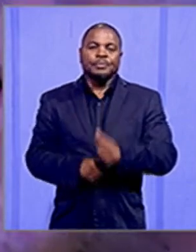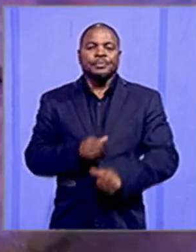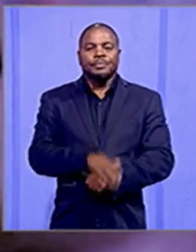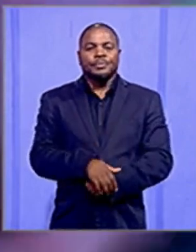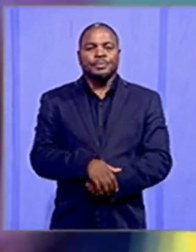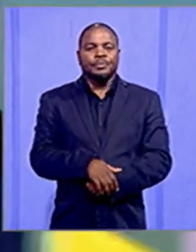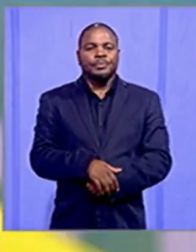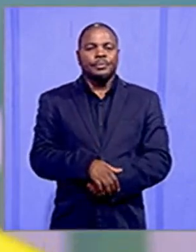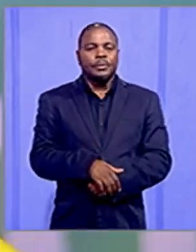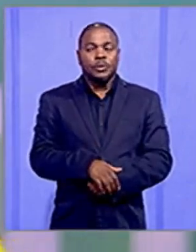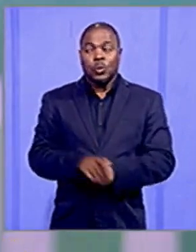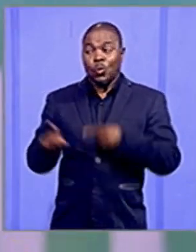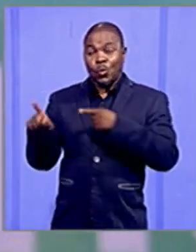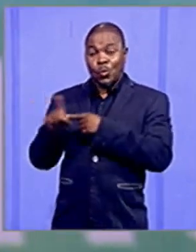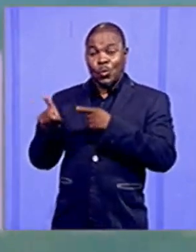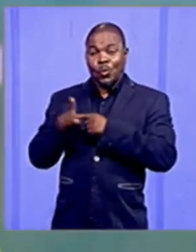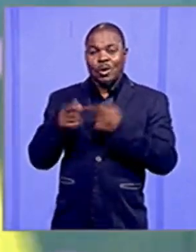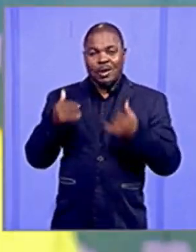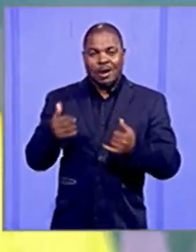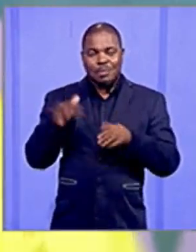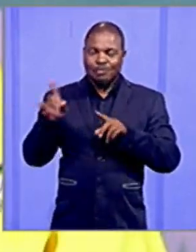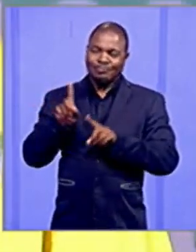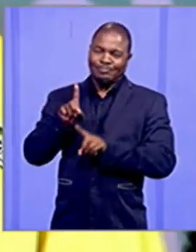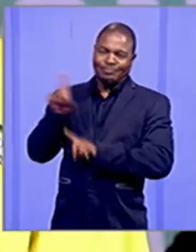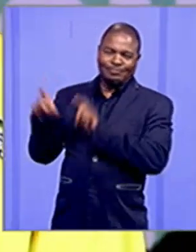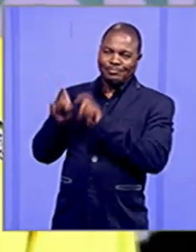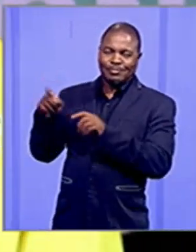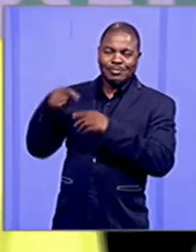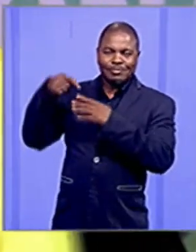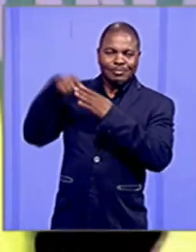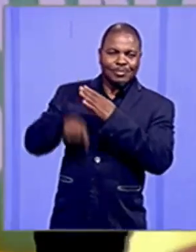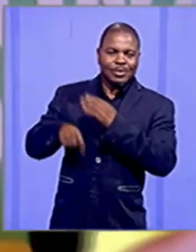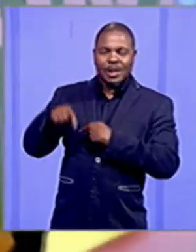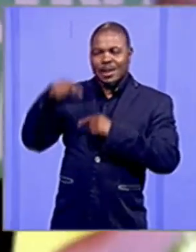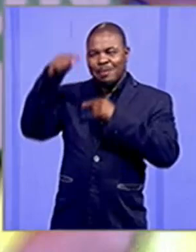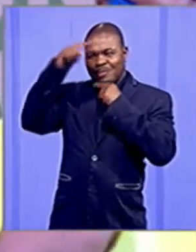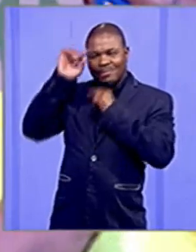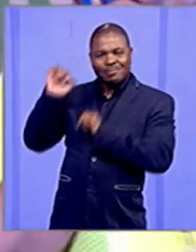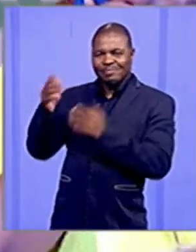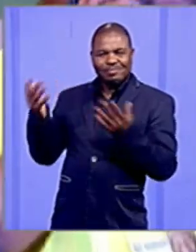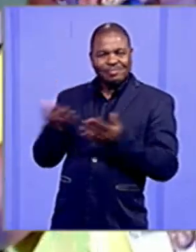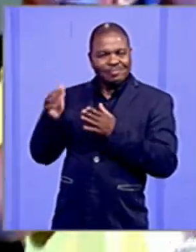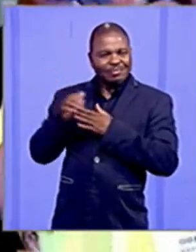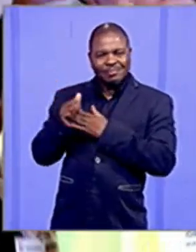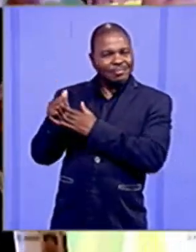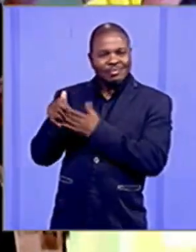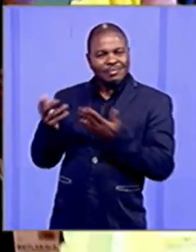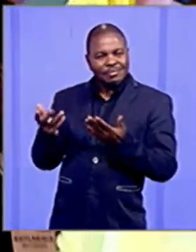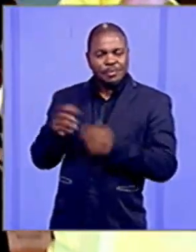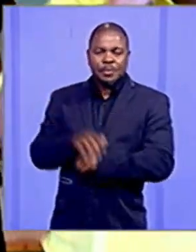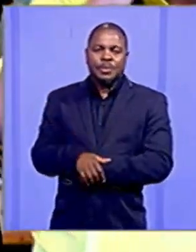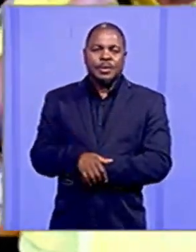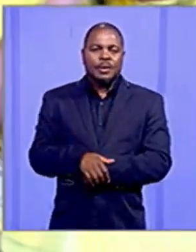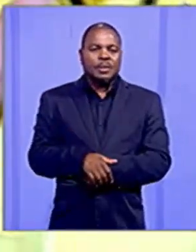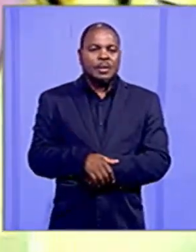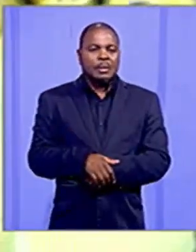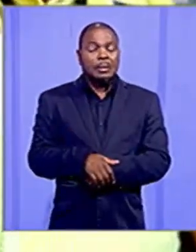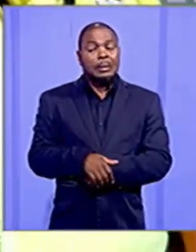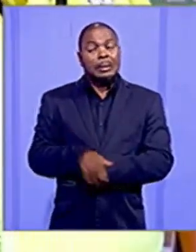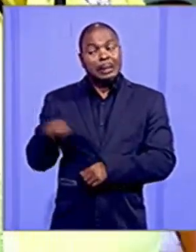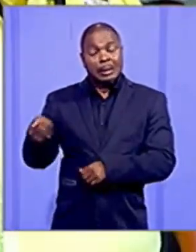Jaanong Mashatile o lebano ke dipotso di le mmalwa malebana le serodumo sa gagwe jaaka moeteledipele. This can